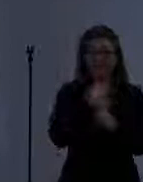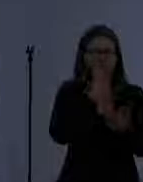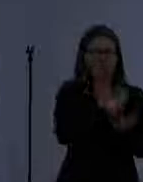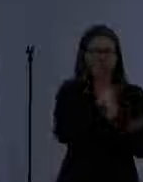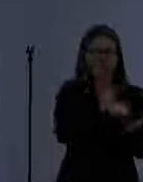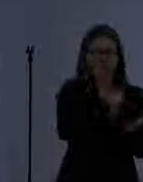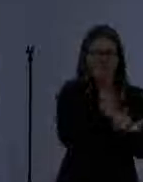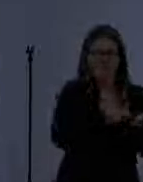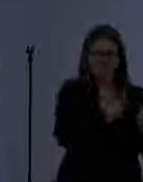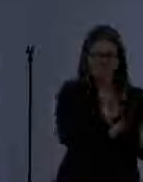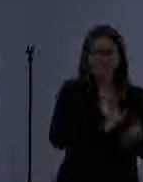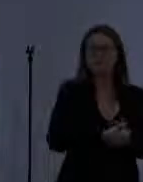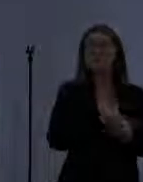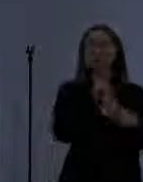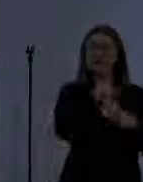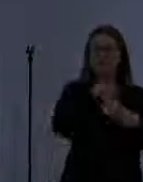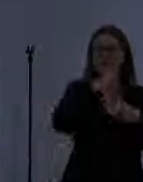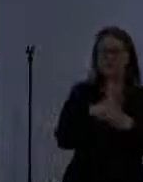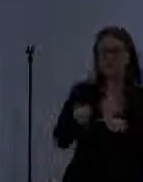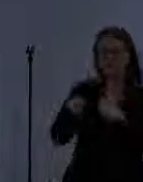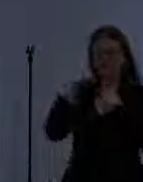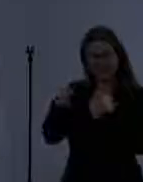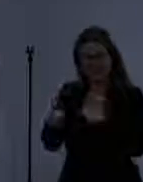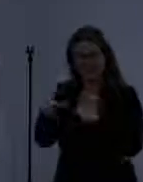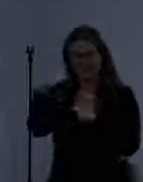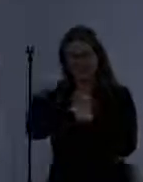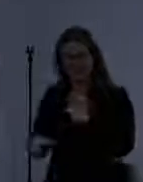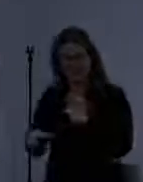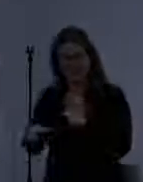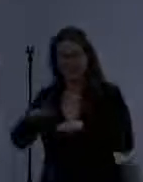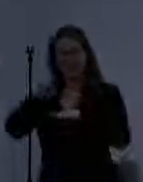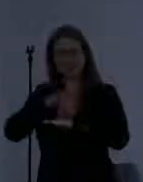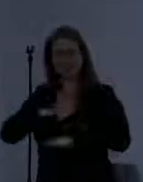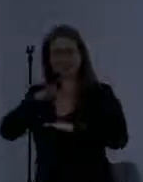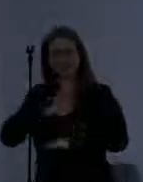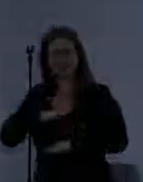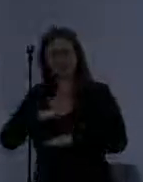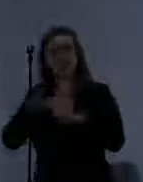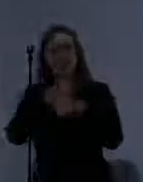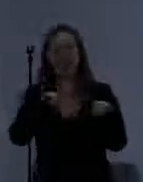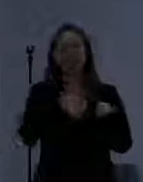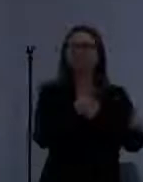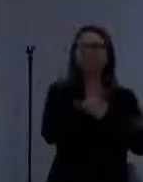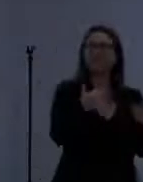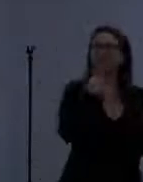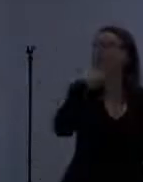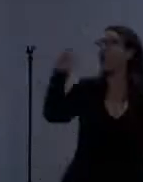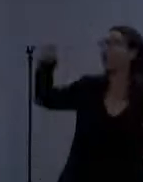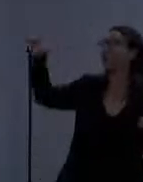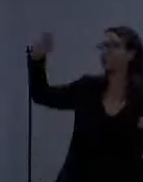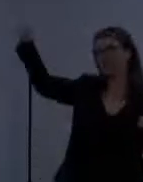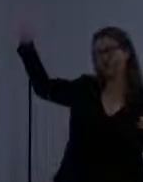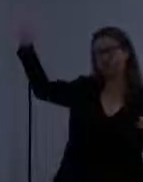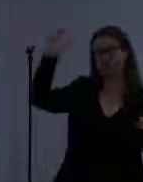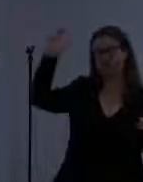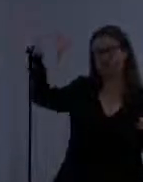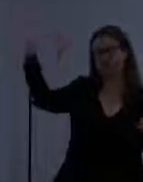to be the person said that actually happened, not just somebody